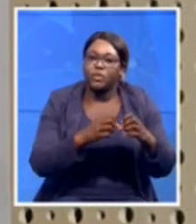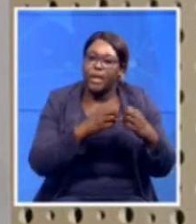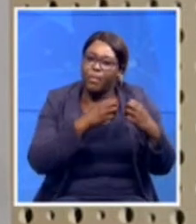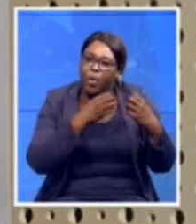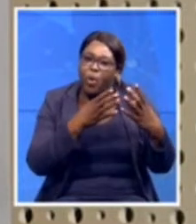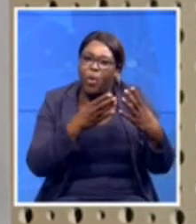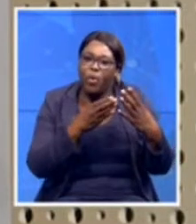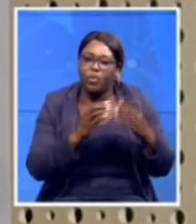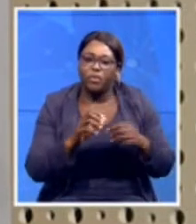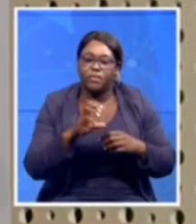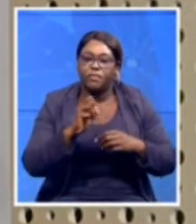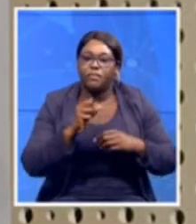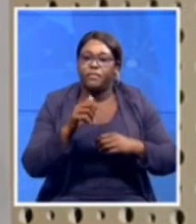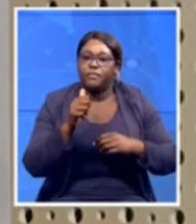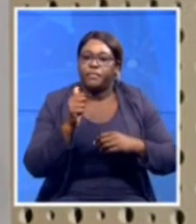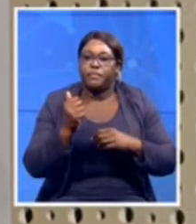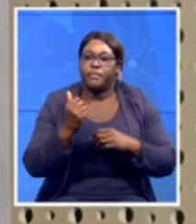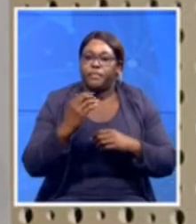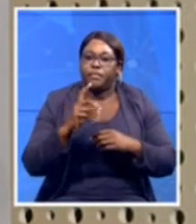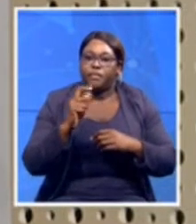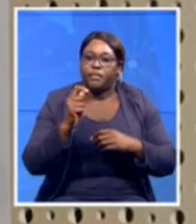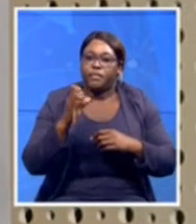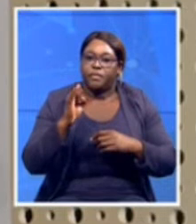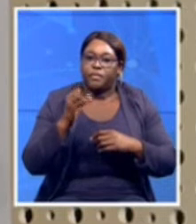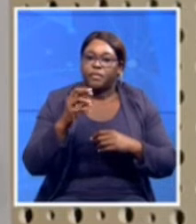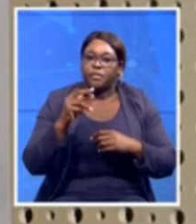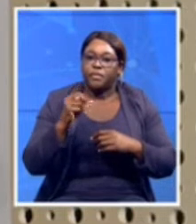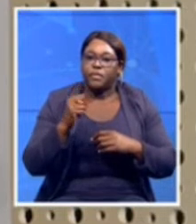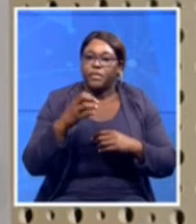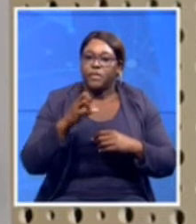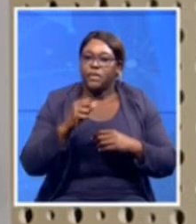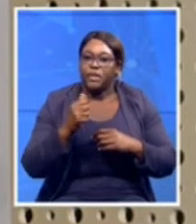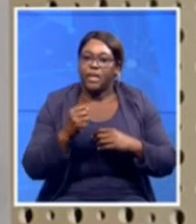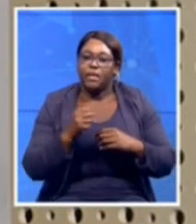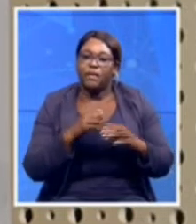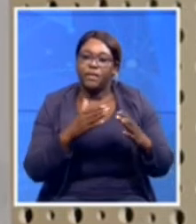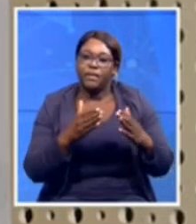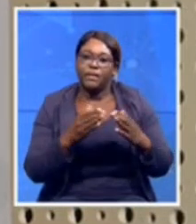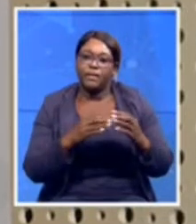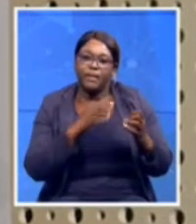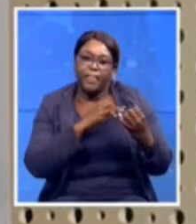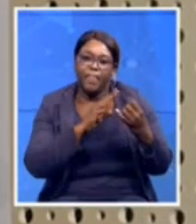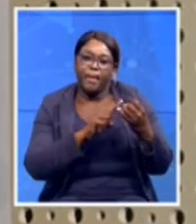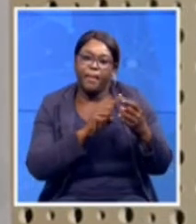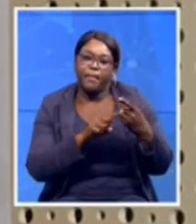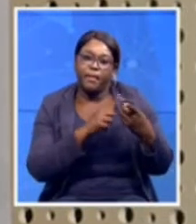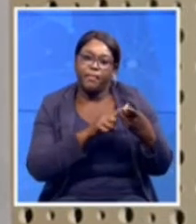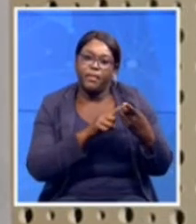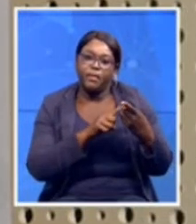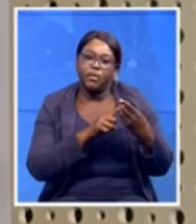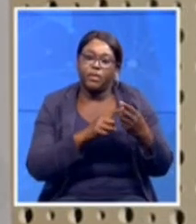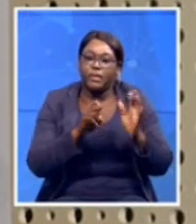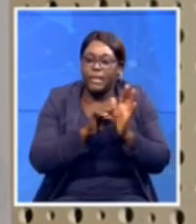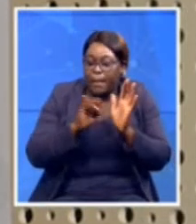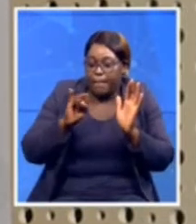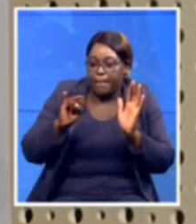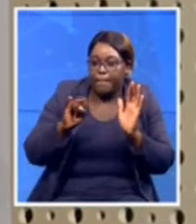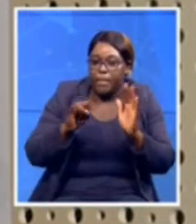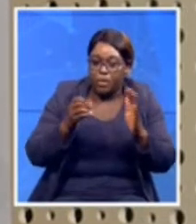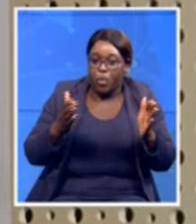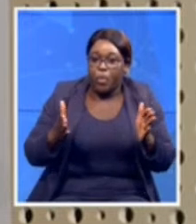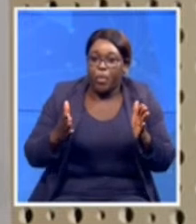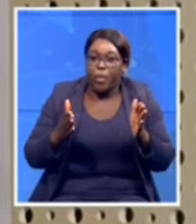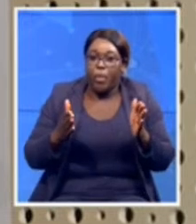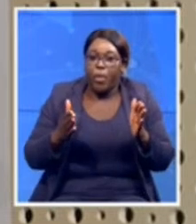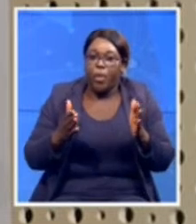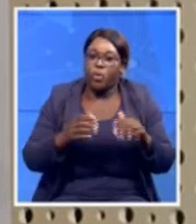Act. The Appeals Tribunal, which is an independent body, will remain in existence to hear appeals